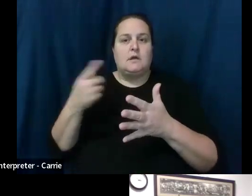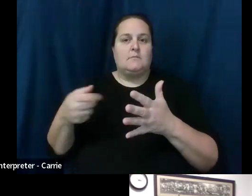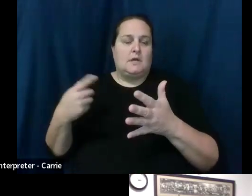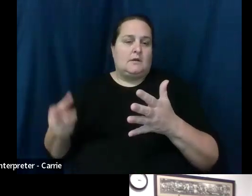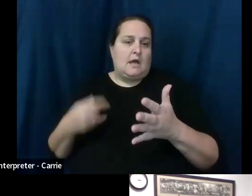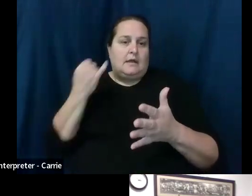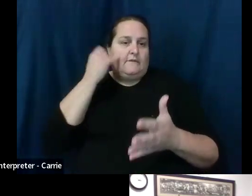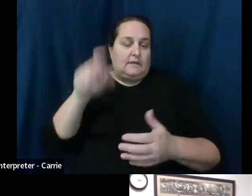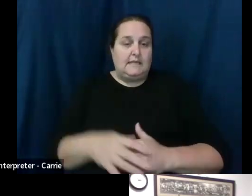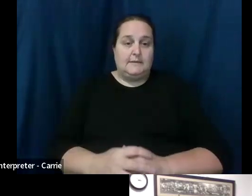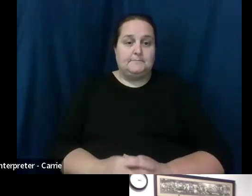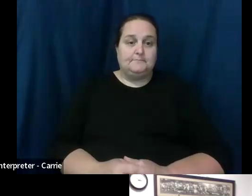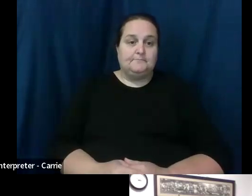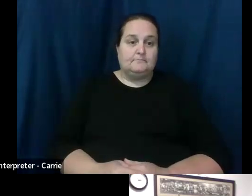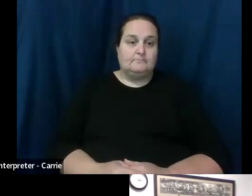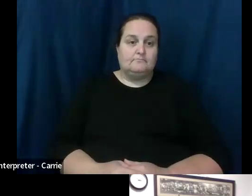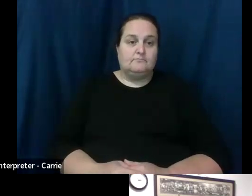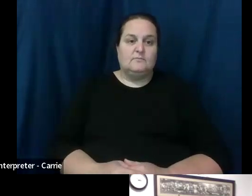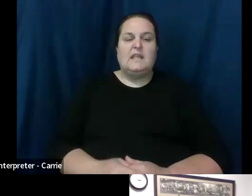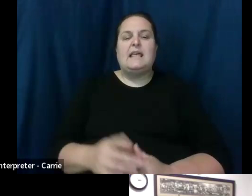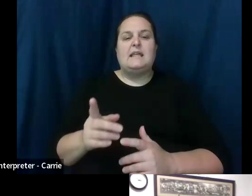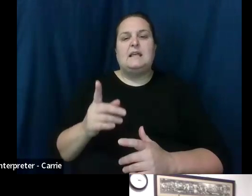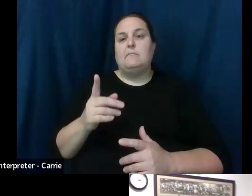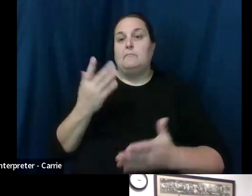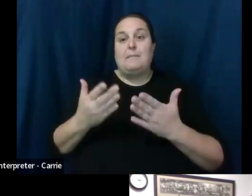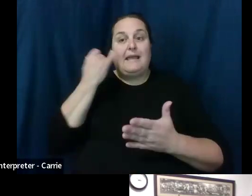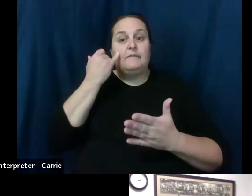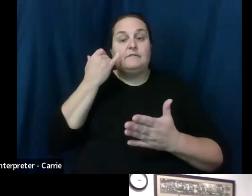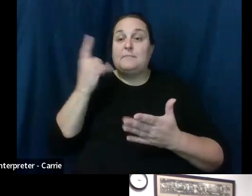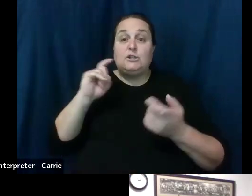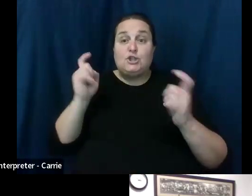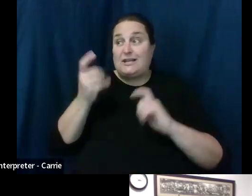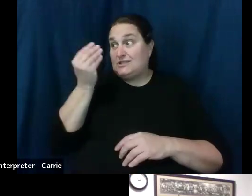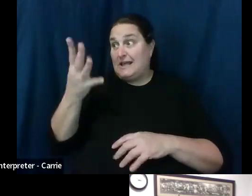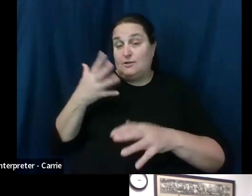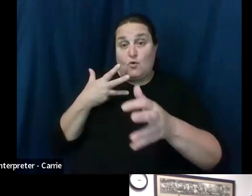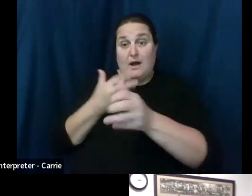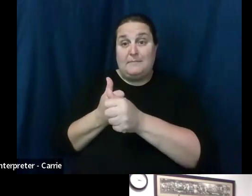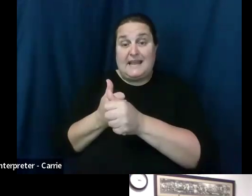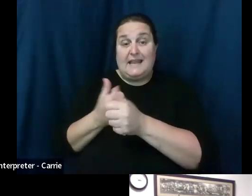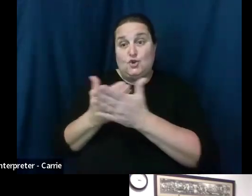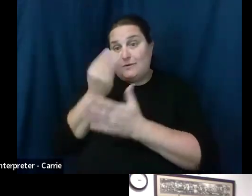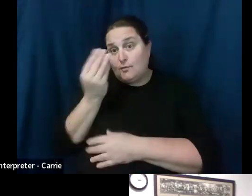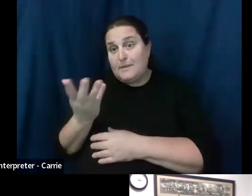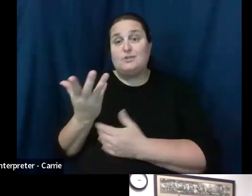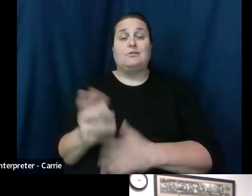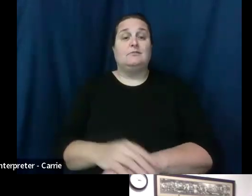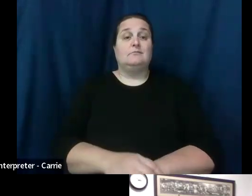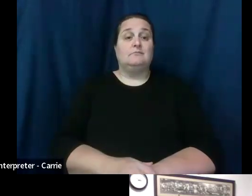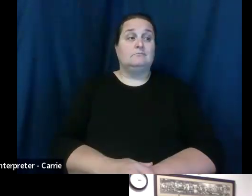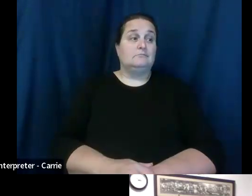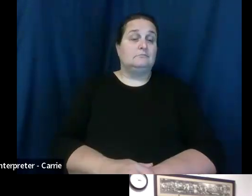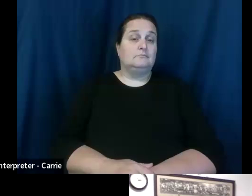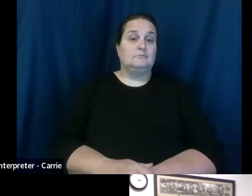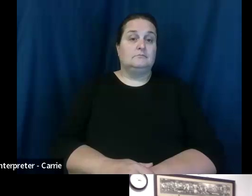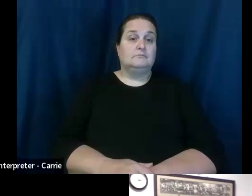with. This is a good time to provide them with updated instructions if any of your care needs have changed. And you just want to make sure